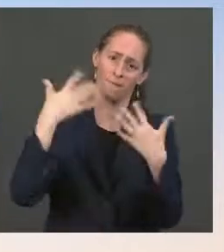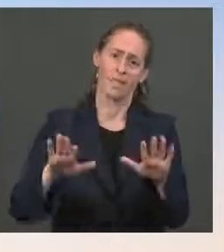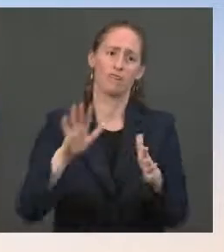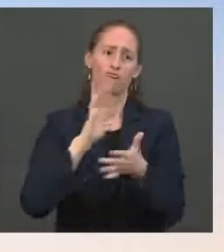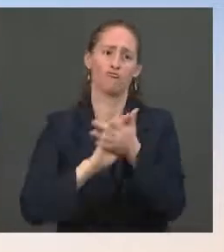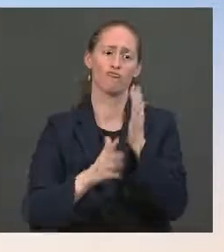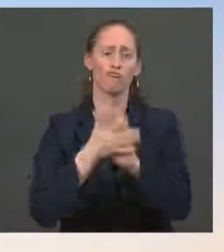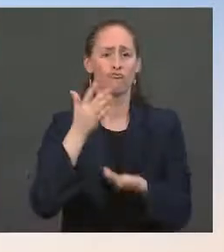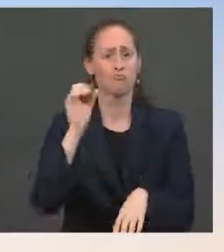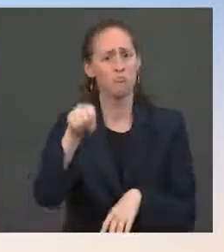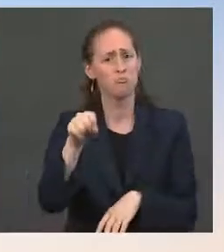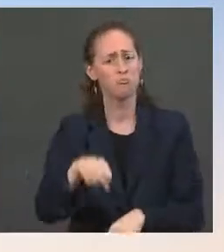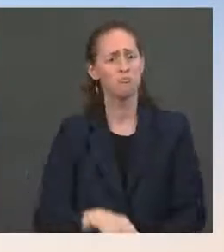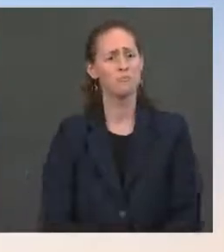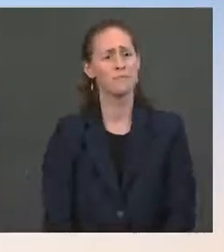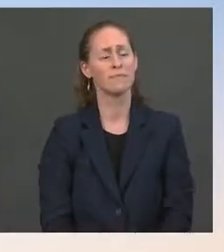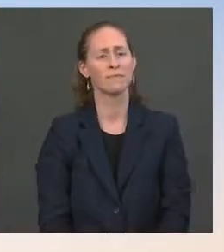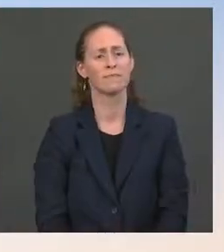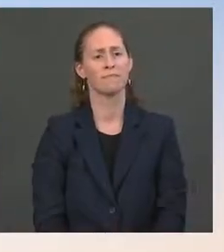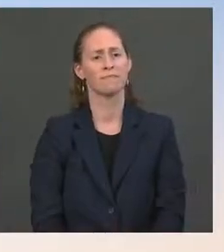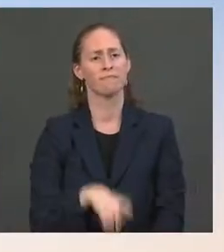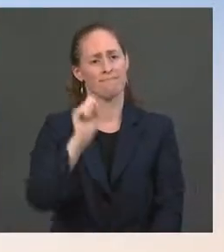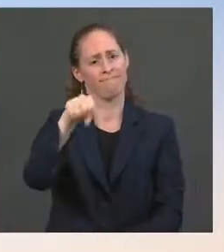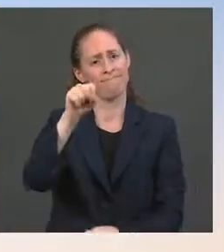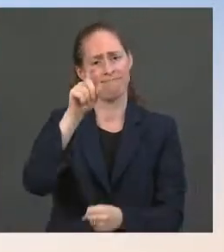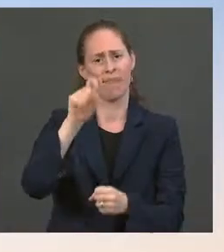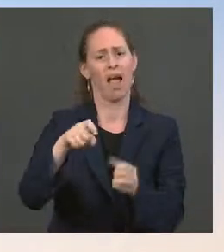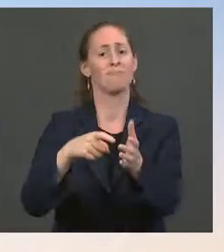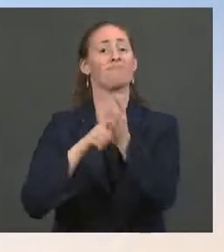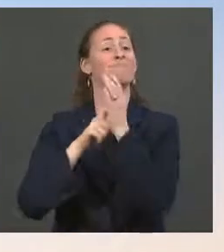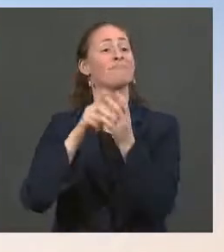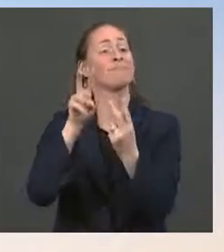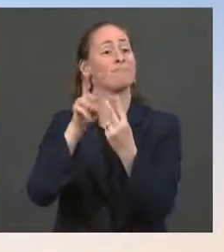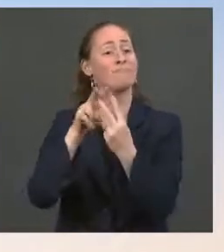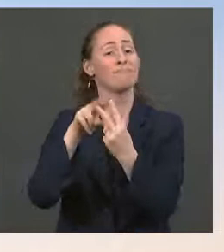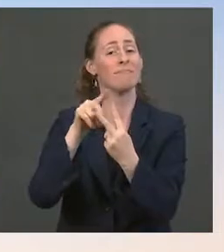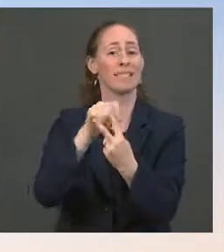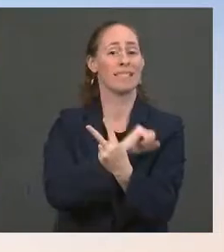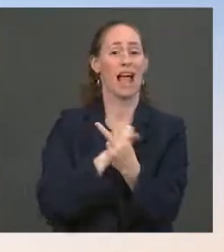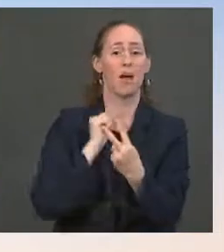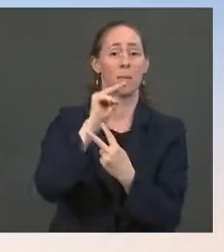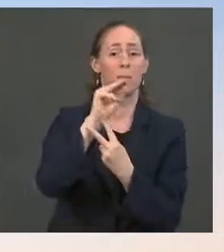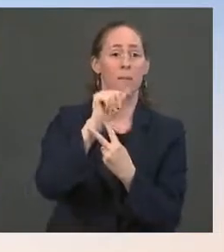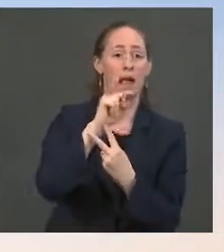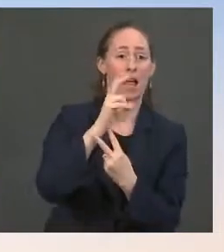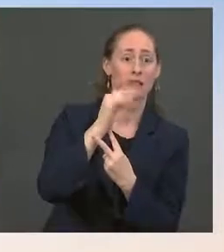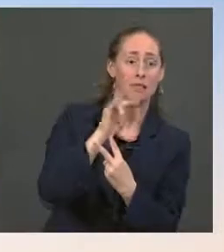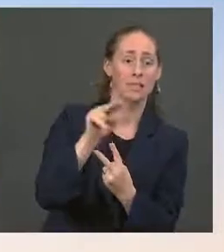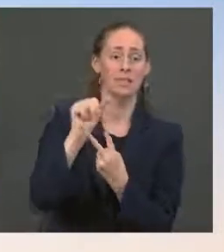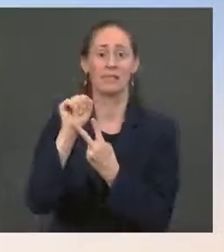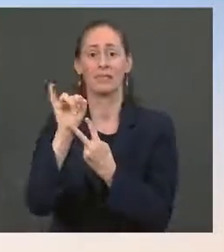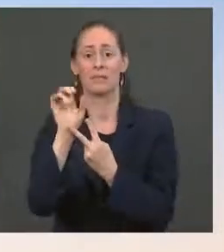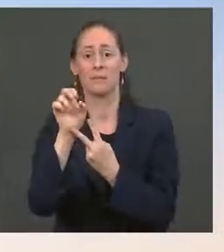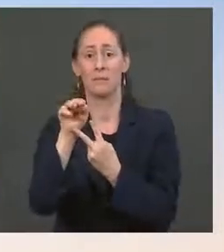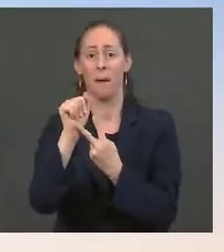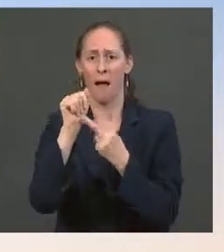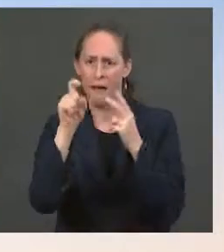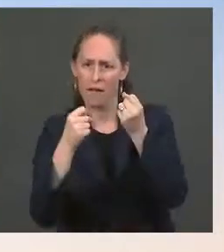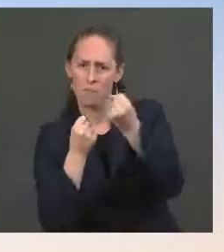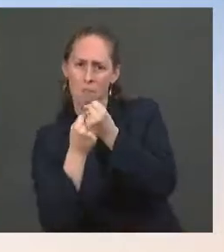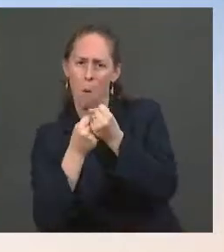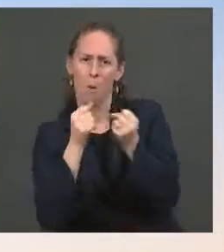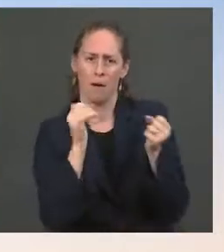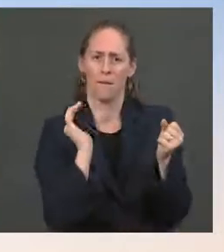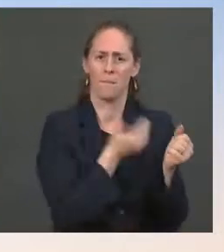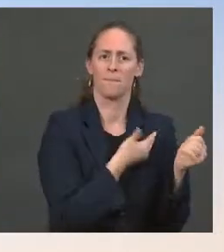requires Senator Sinema and Senator Manchin moving forward and supporting a path forward. It also requires agreement on